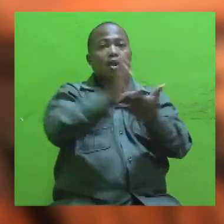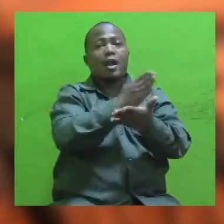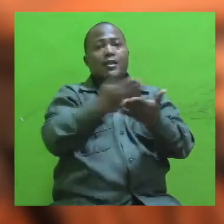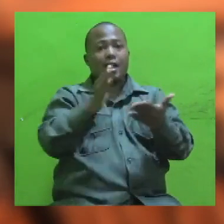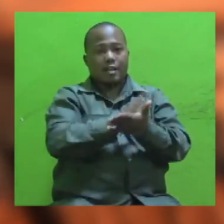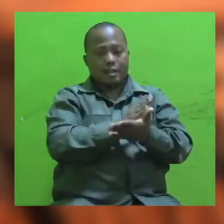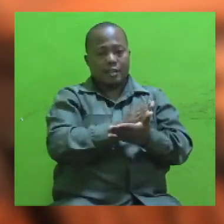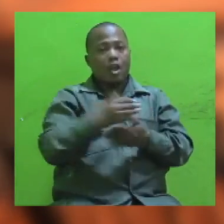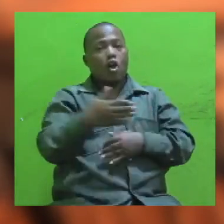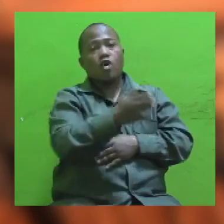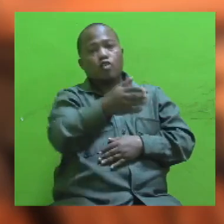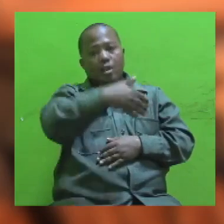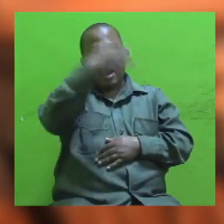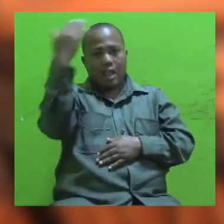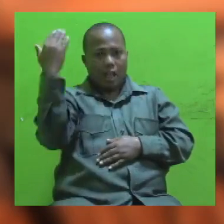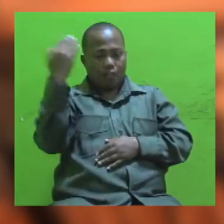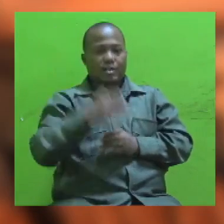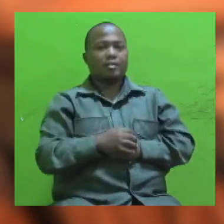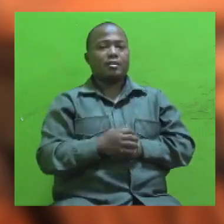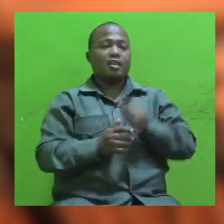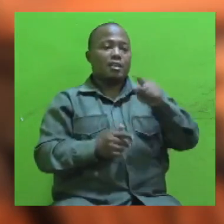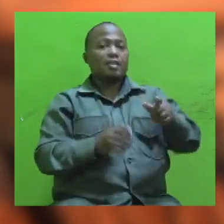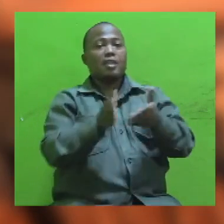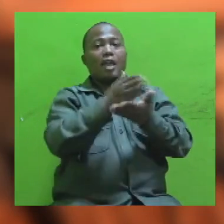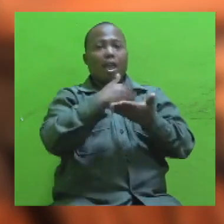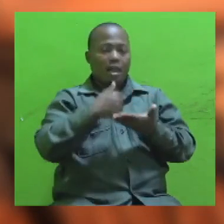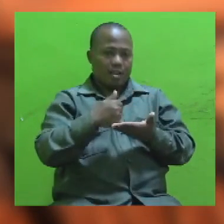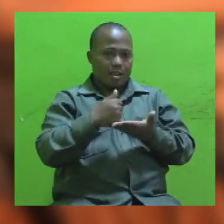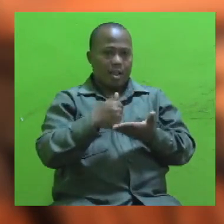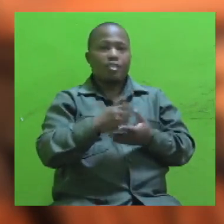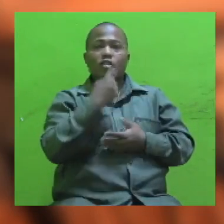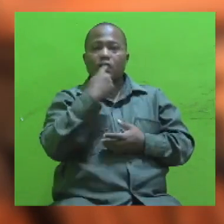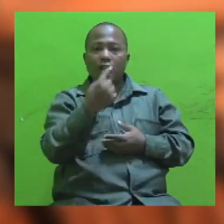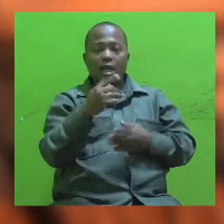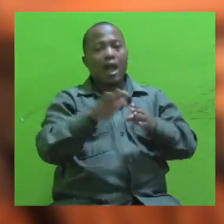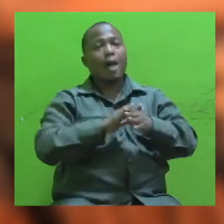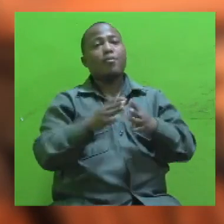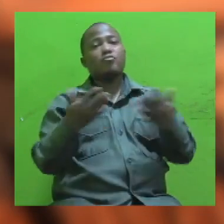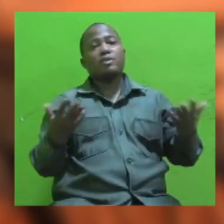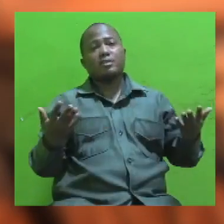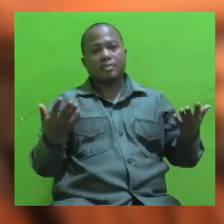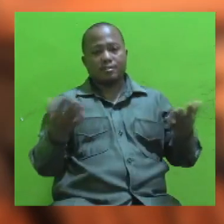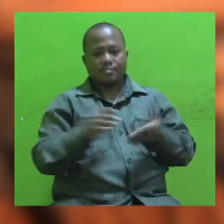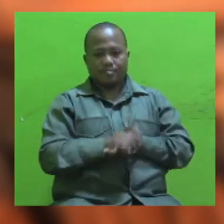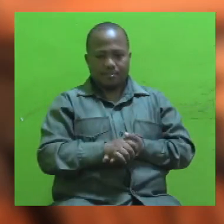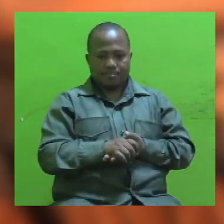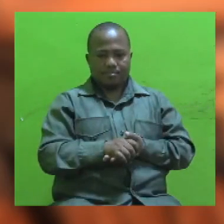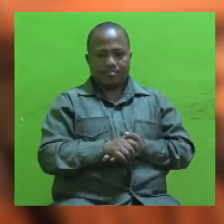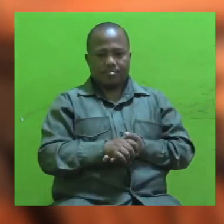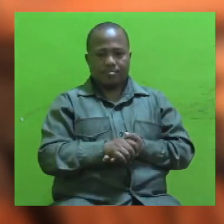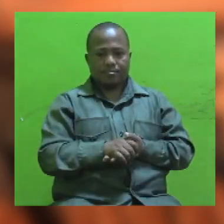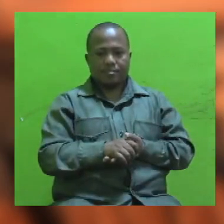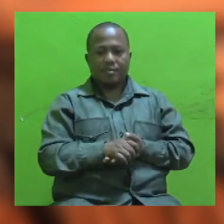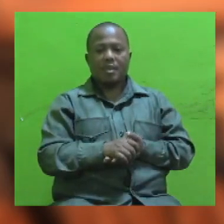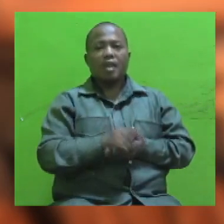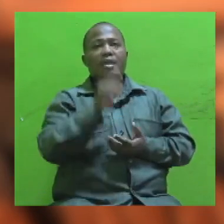of local government authorities. So in this area, I'm going to tell you about what? There's a rural